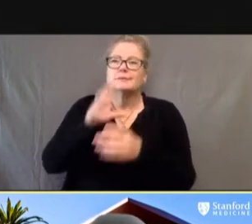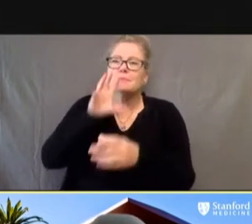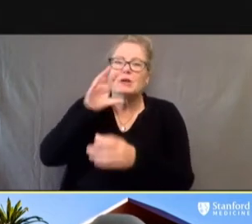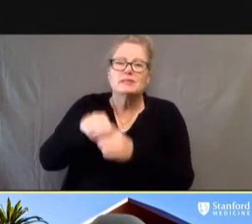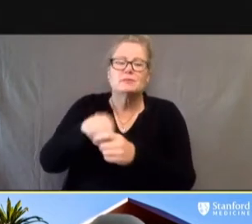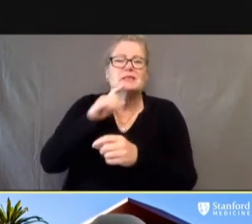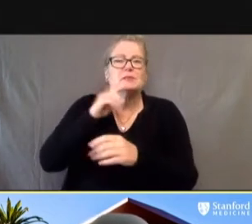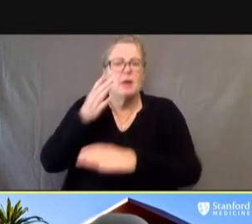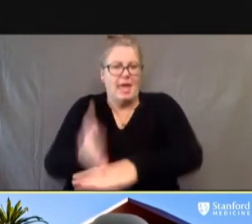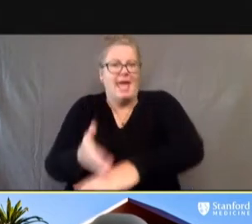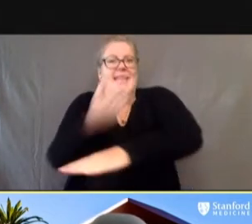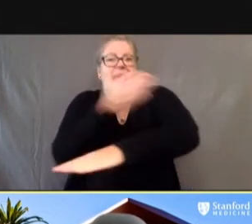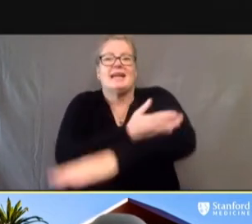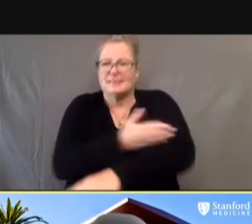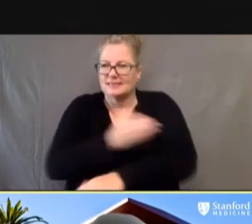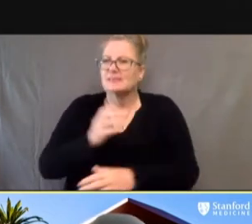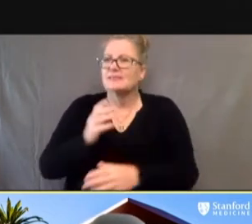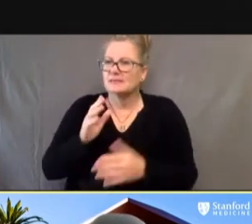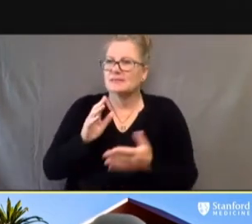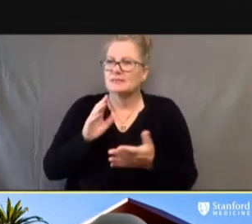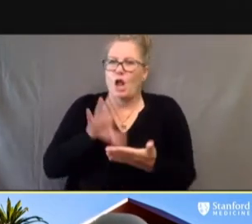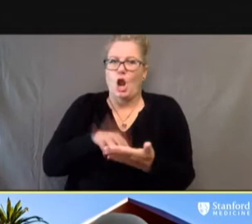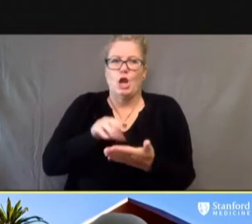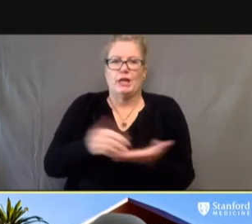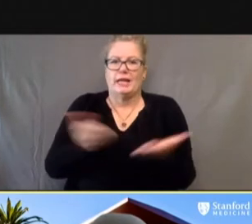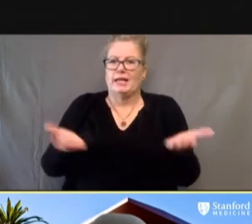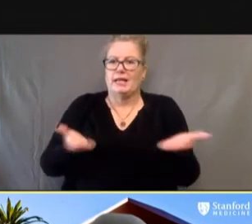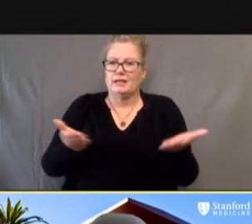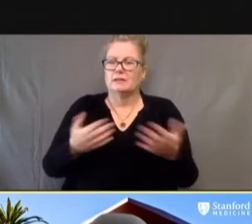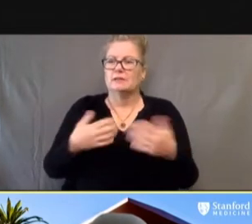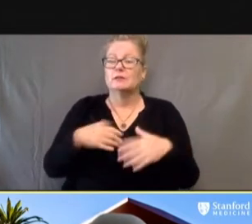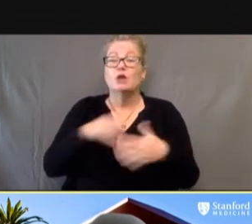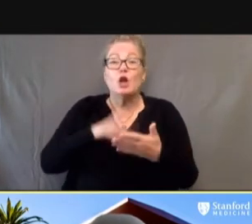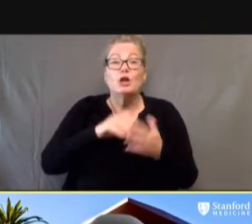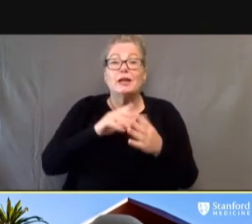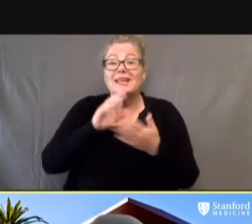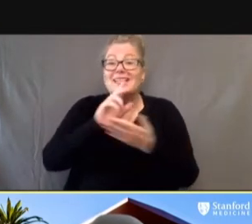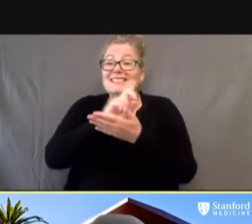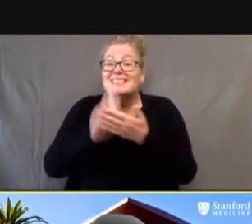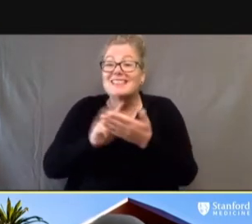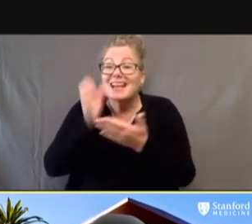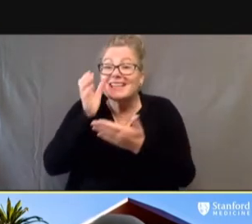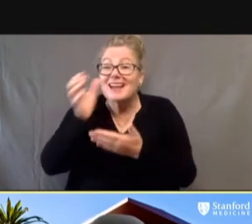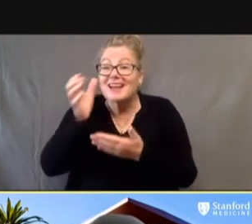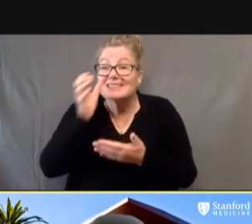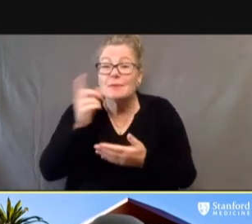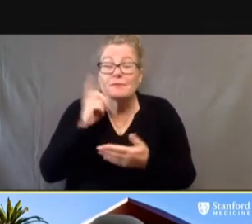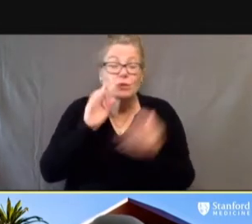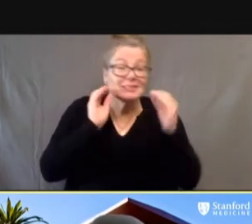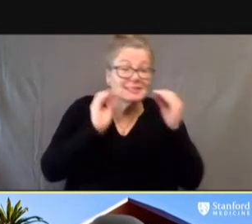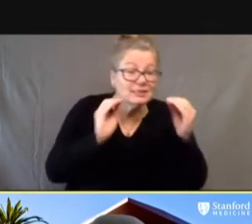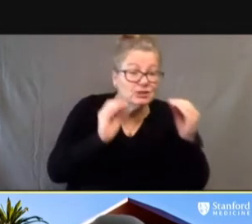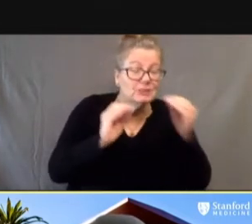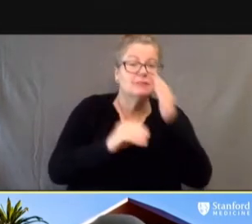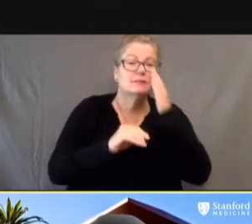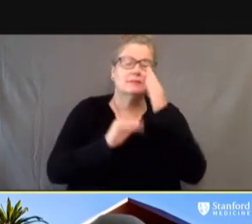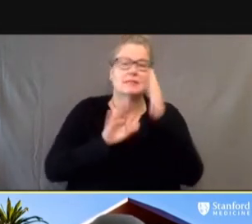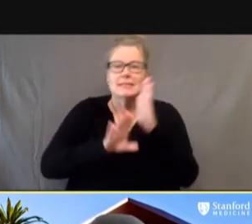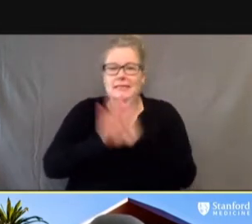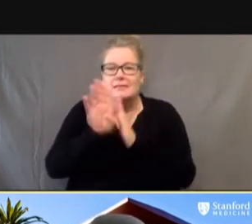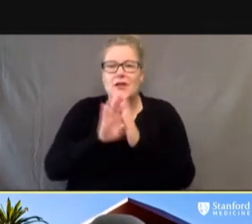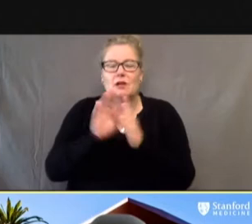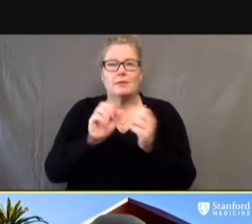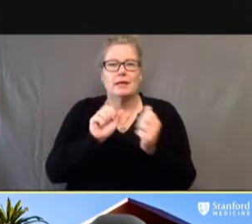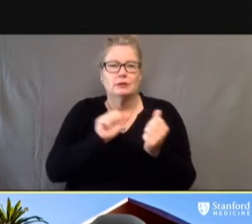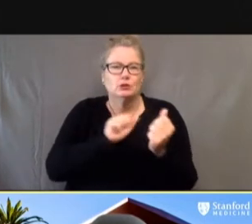on integrating universal learning design concepts in teaching and developing strategic interventions to improve access